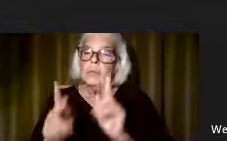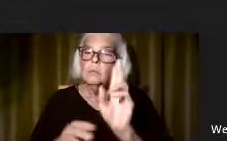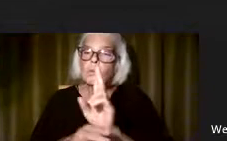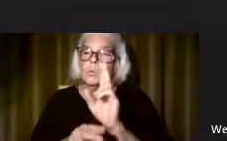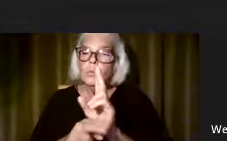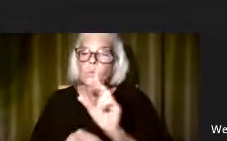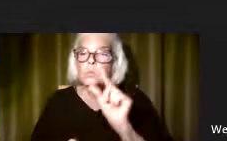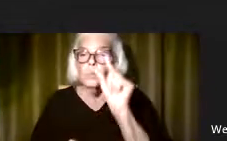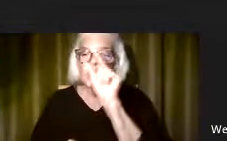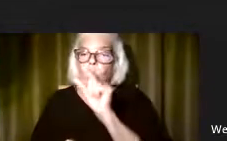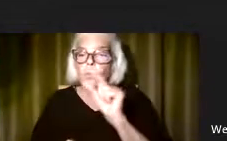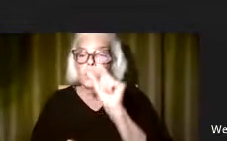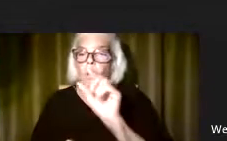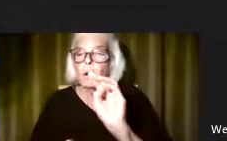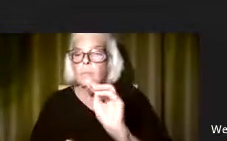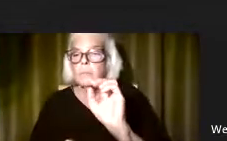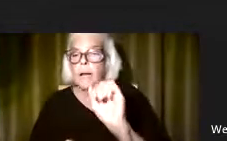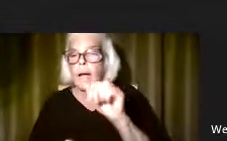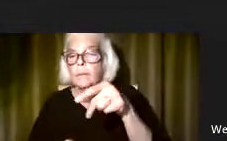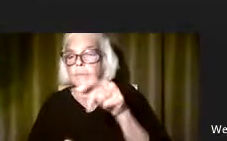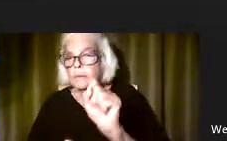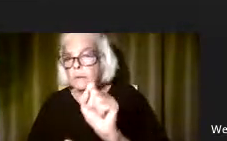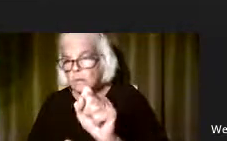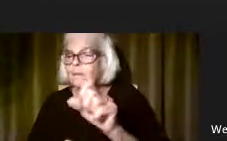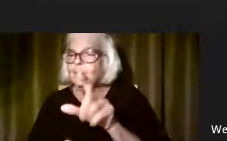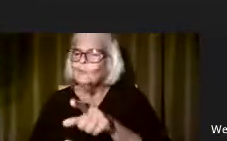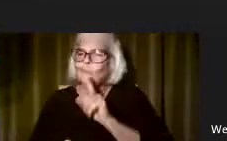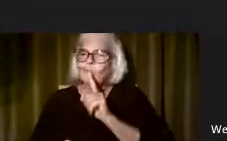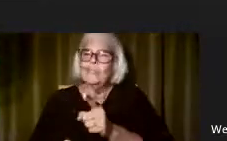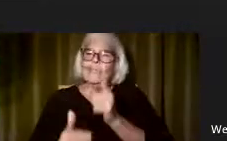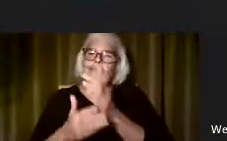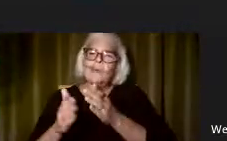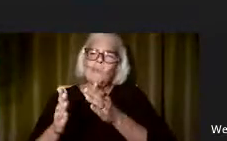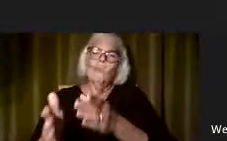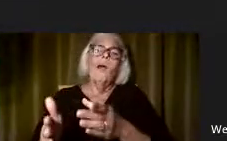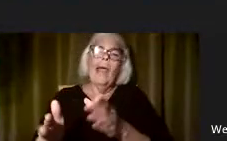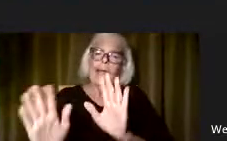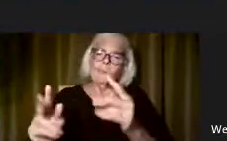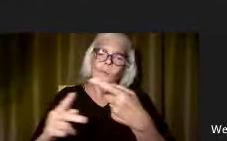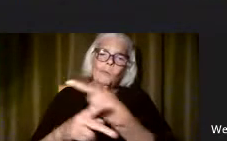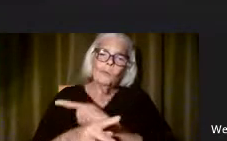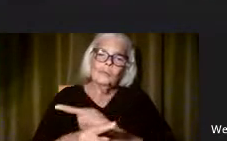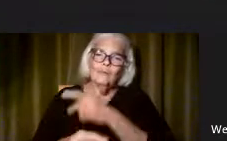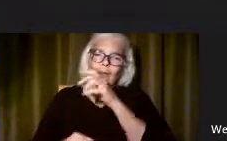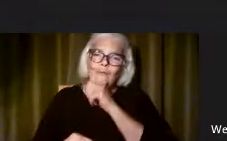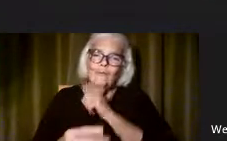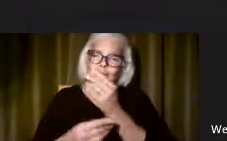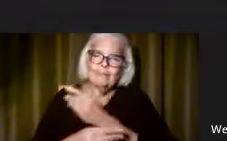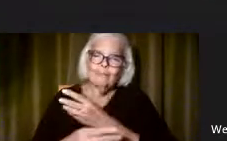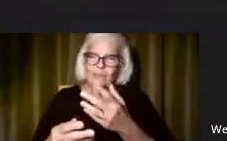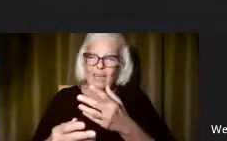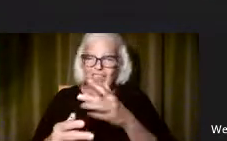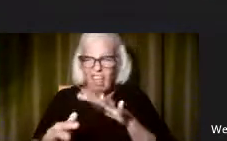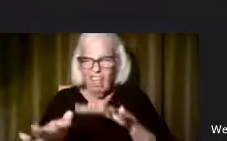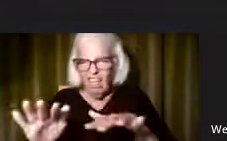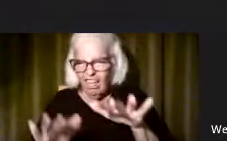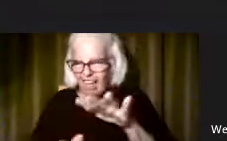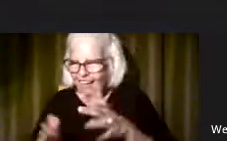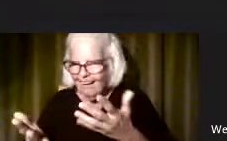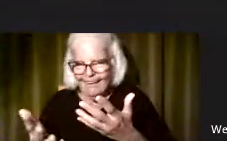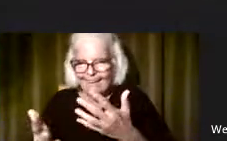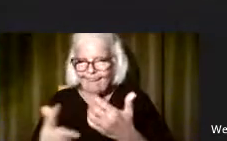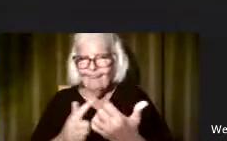information that we're not always looking at if we continue to provide a map. The same is going to be true of some of the locations down